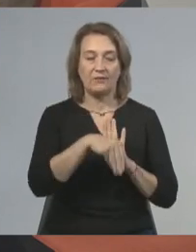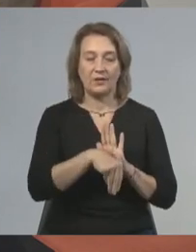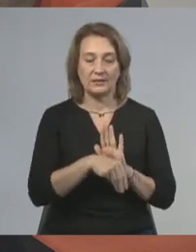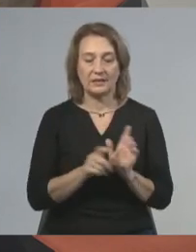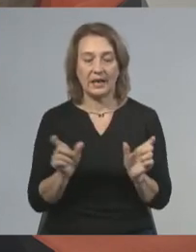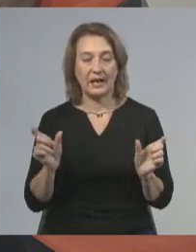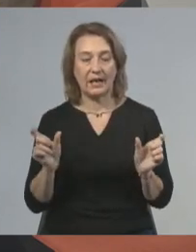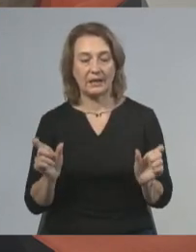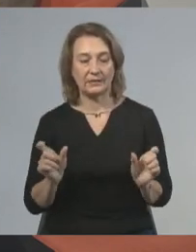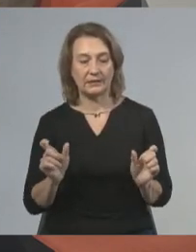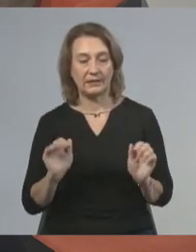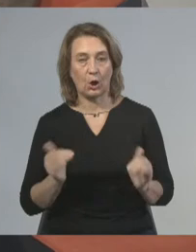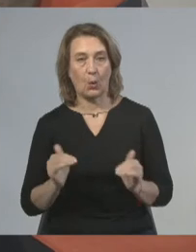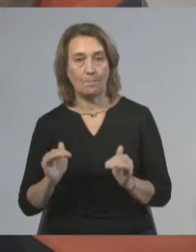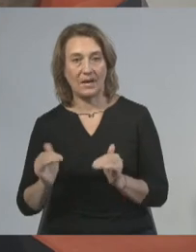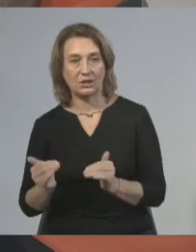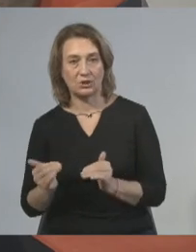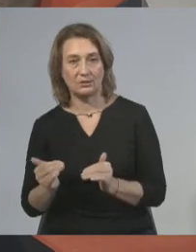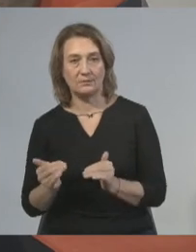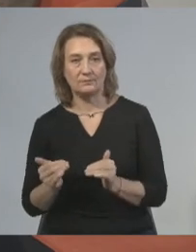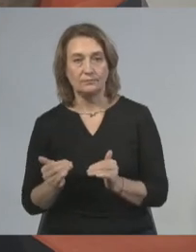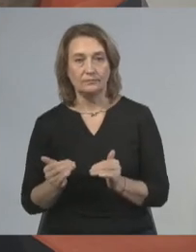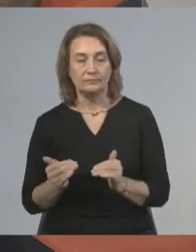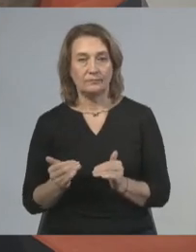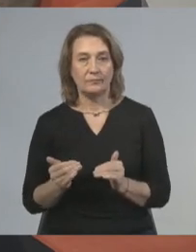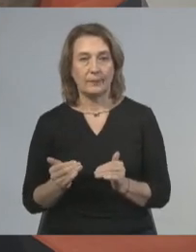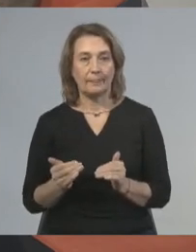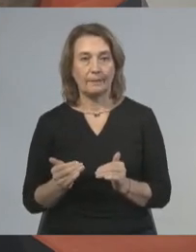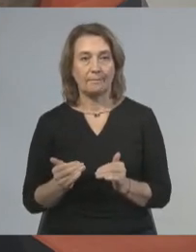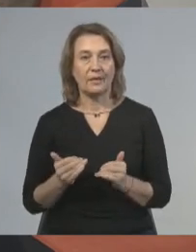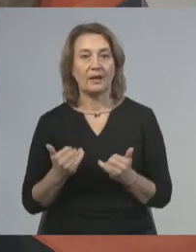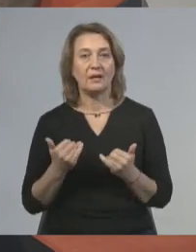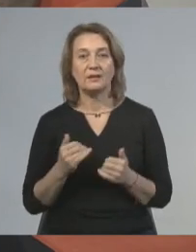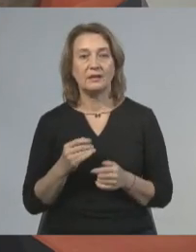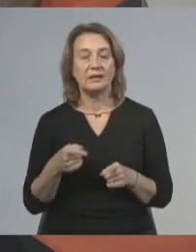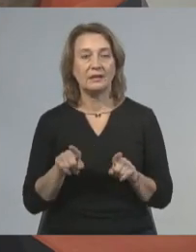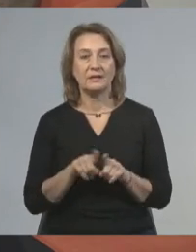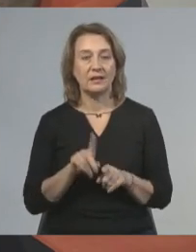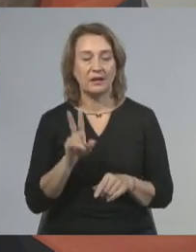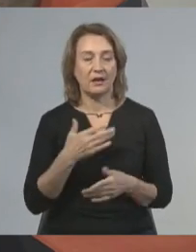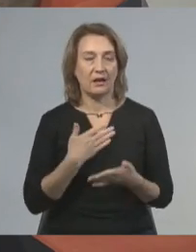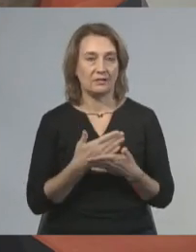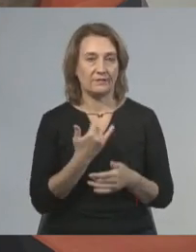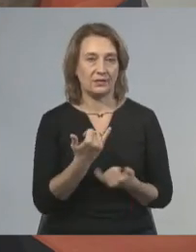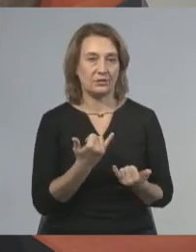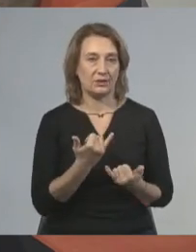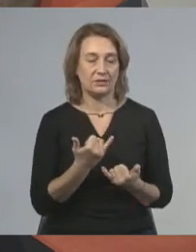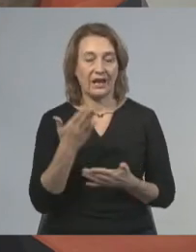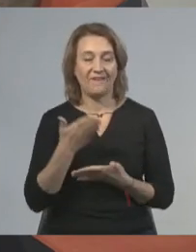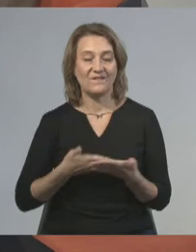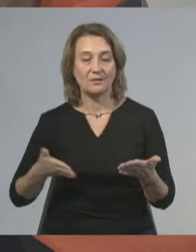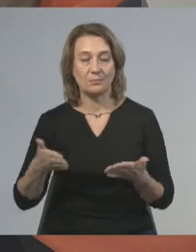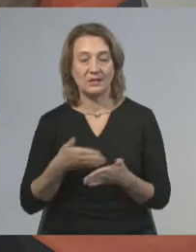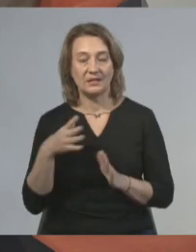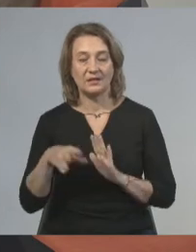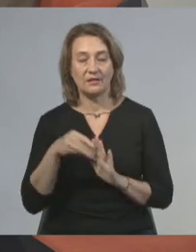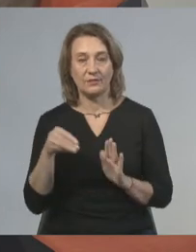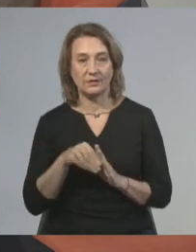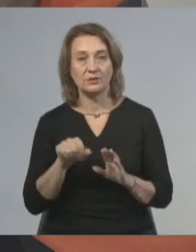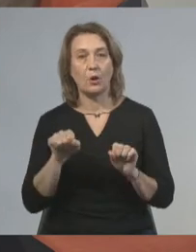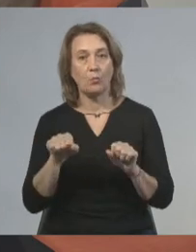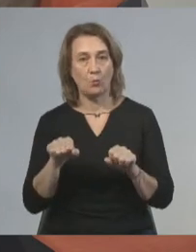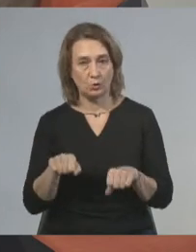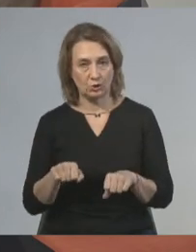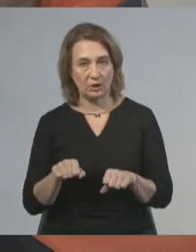you know possibility you know when it's not going to be adaptive lockdown but is it